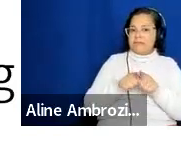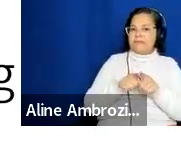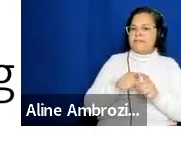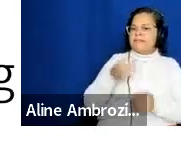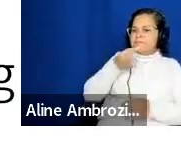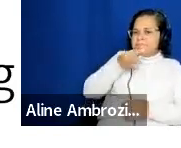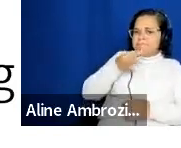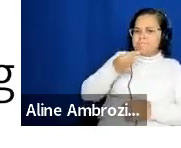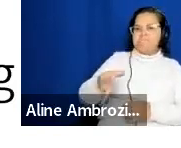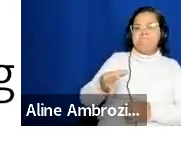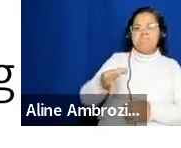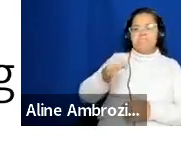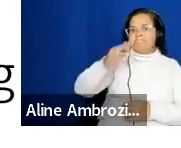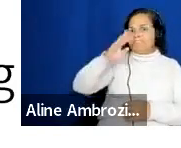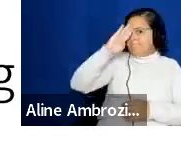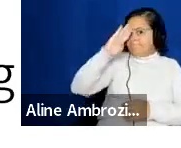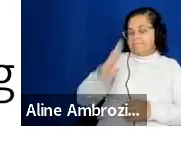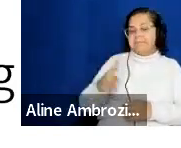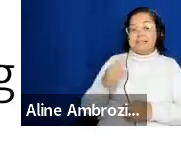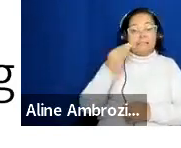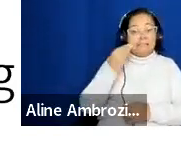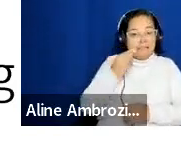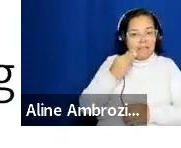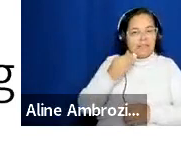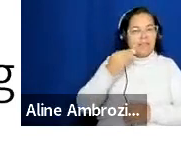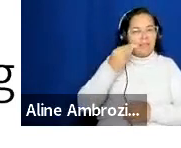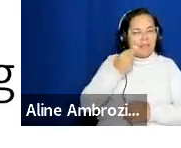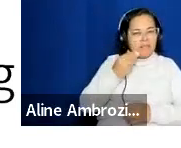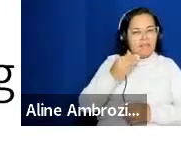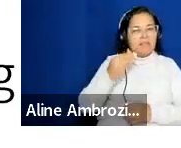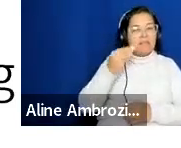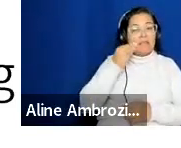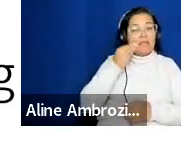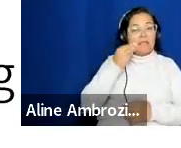time to develop a Marxist psychology.